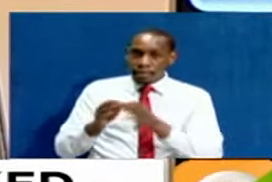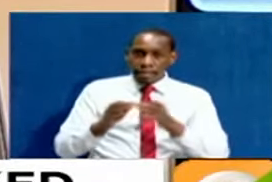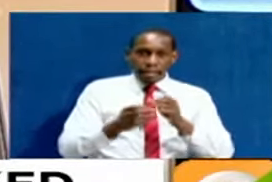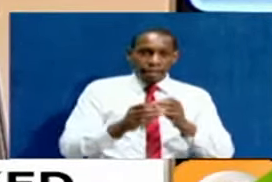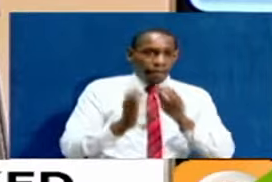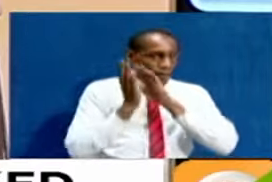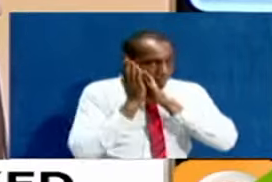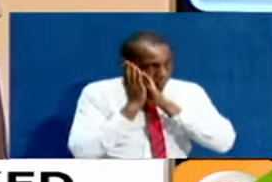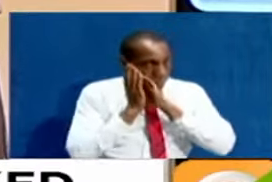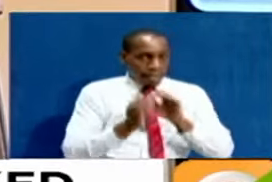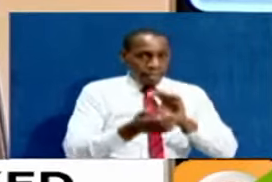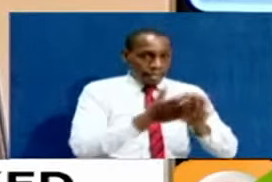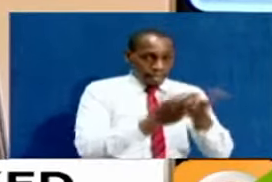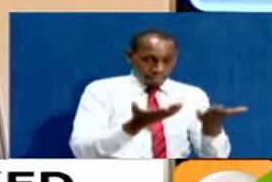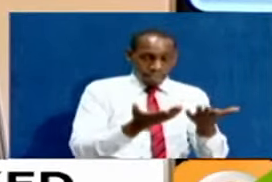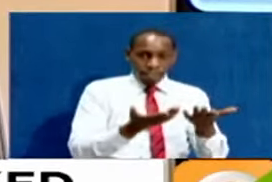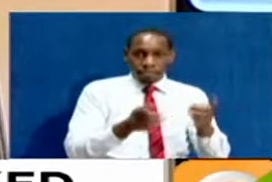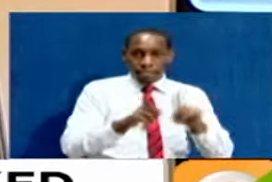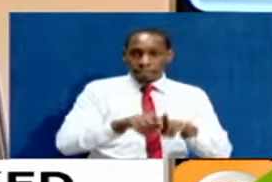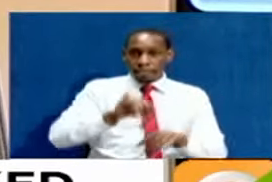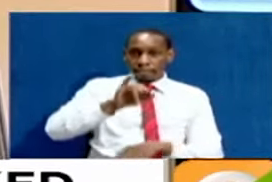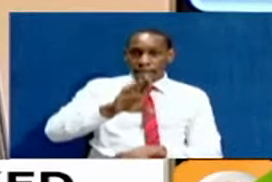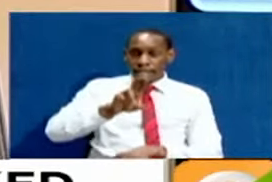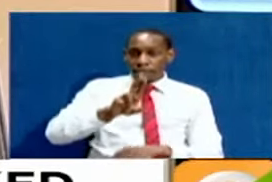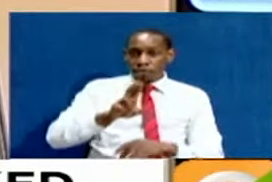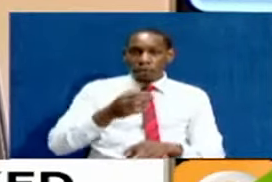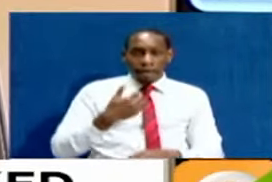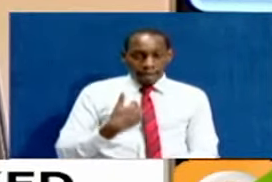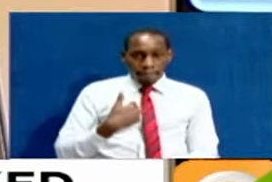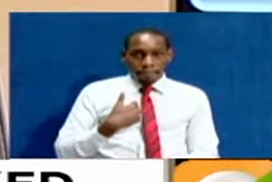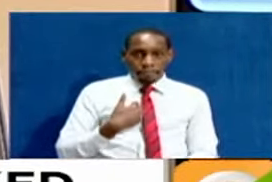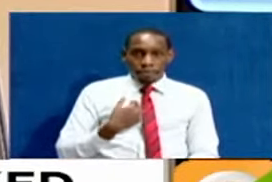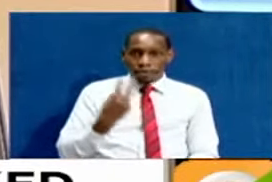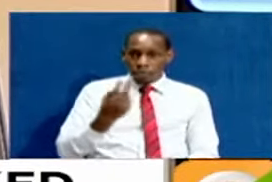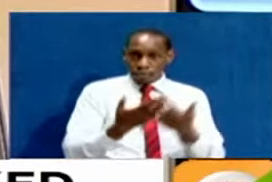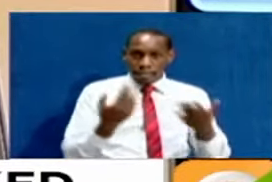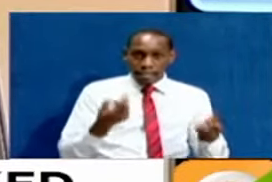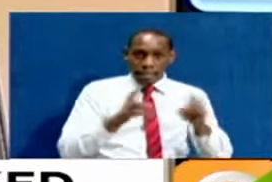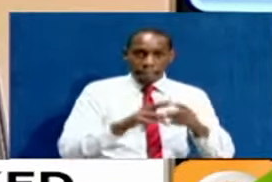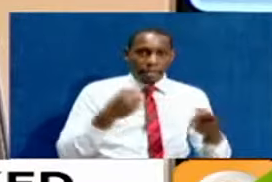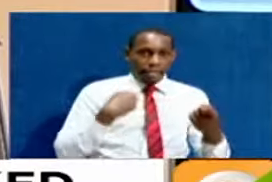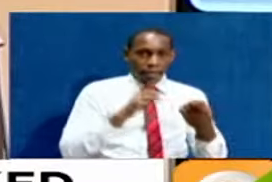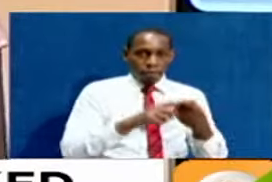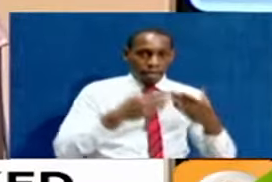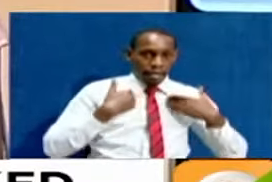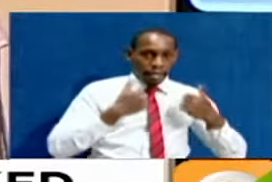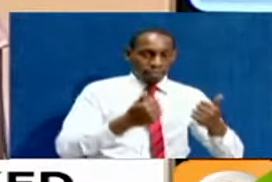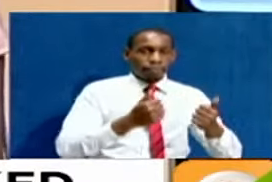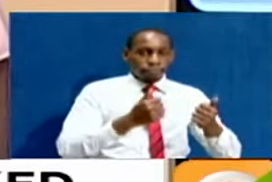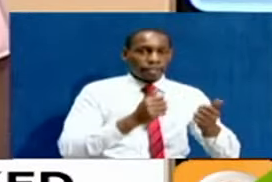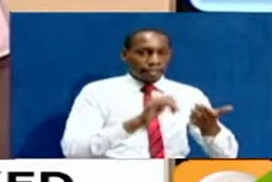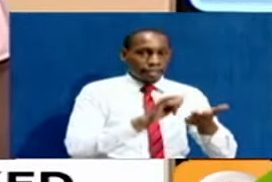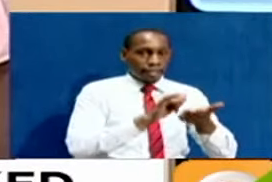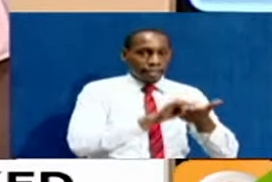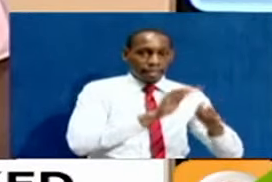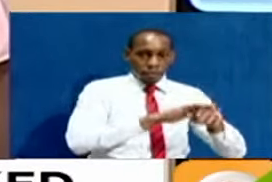becomes available, and in ICU, a vacancy becomes available when two things happen. One, they recover, hallelujah.